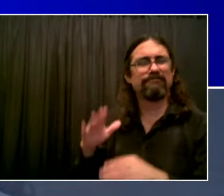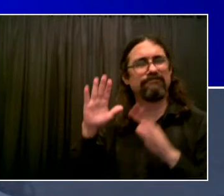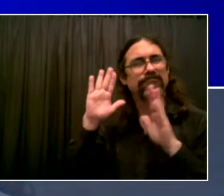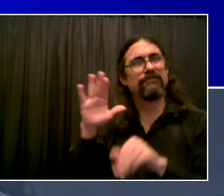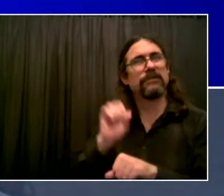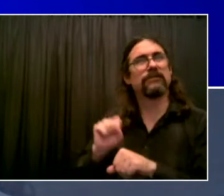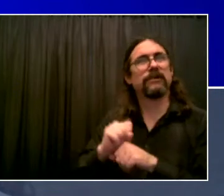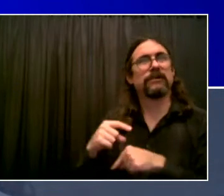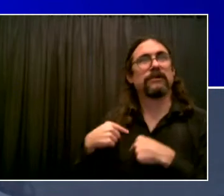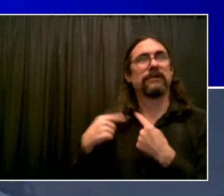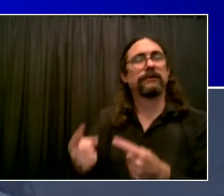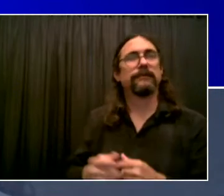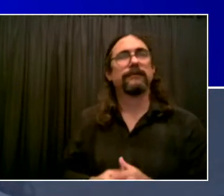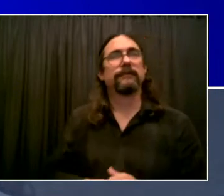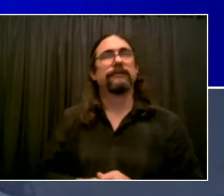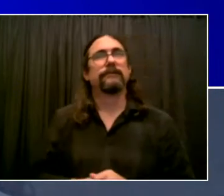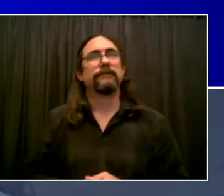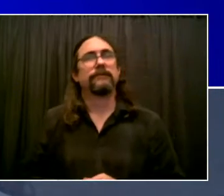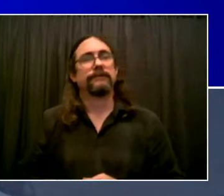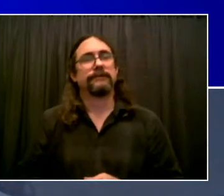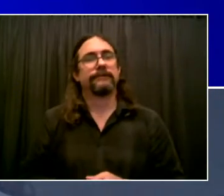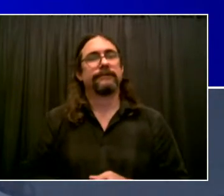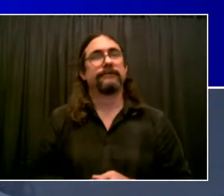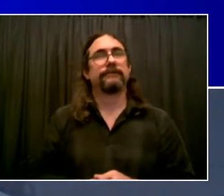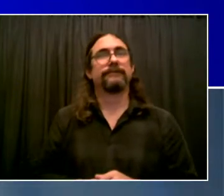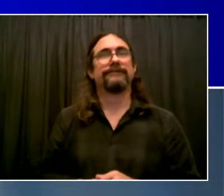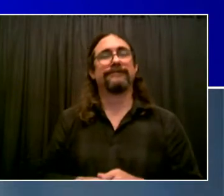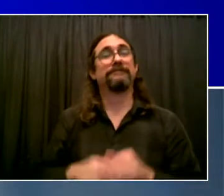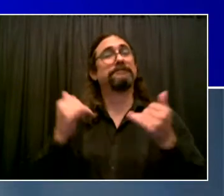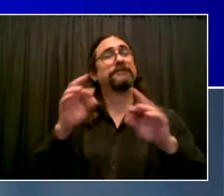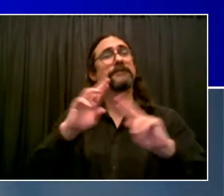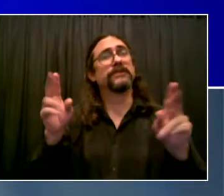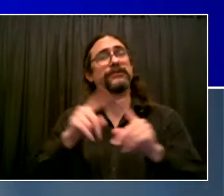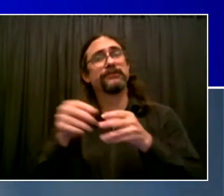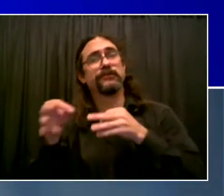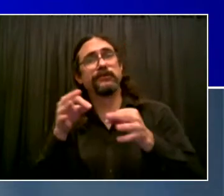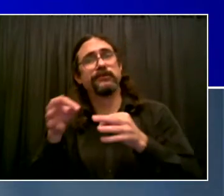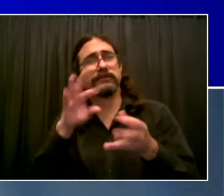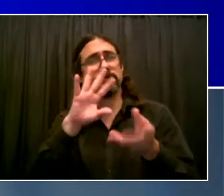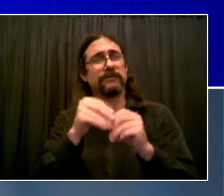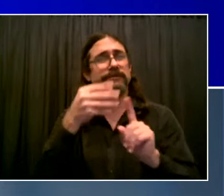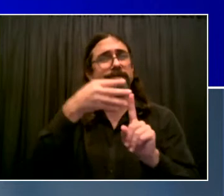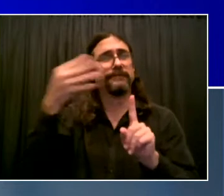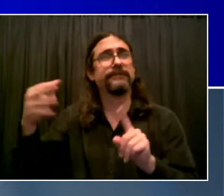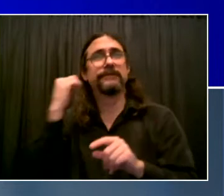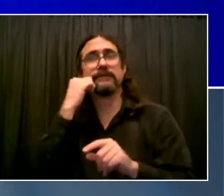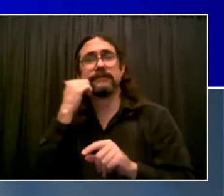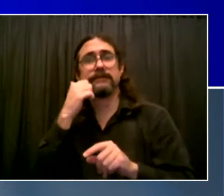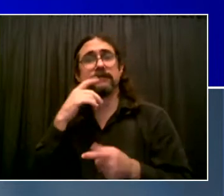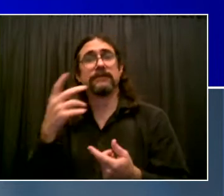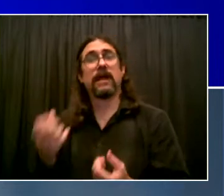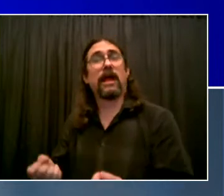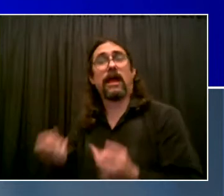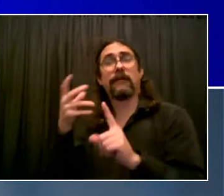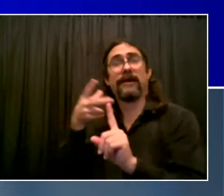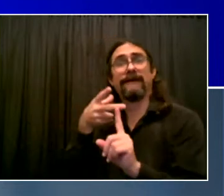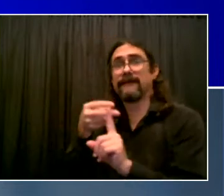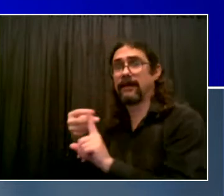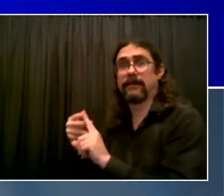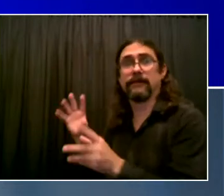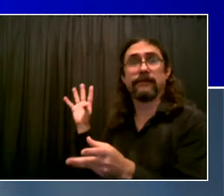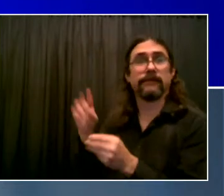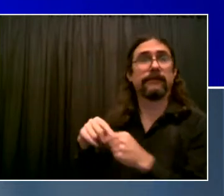First of all, my favorite indicator, number one, doses administered to date. And this number is just amazing,